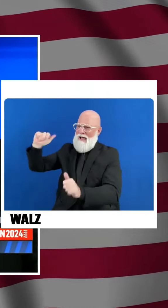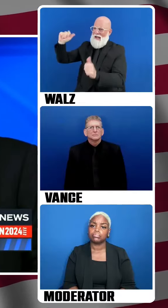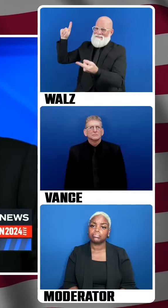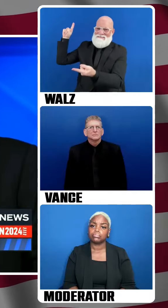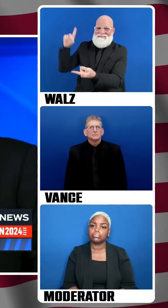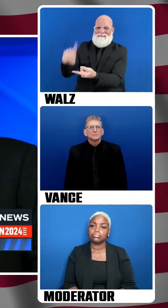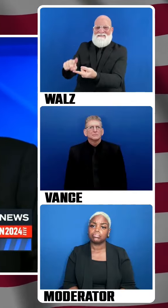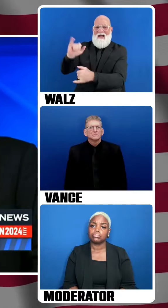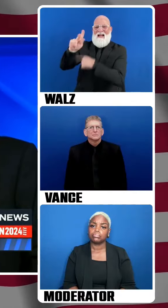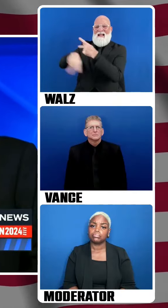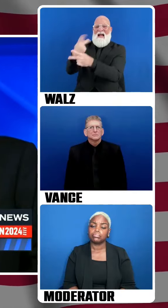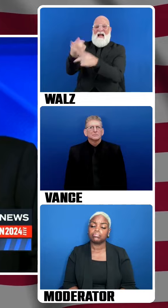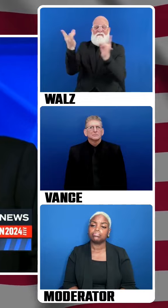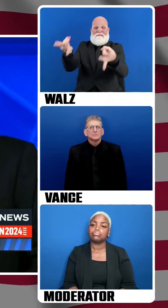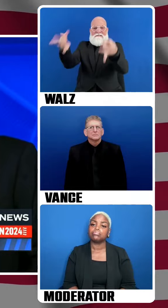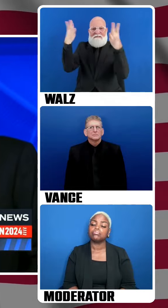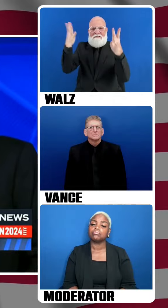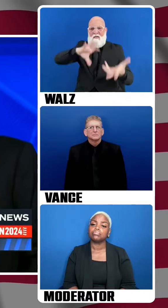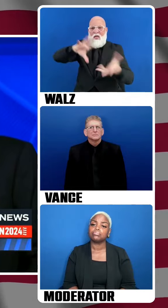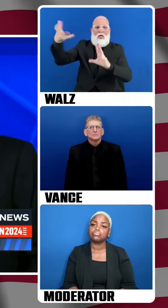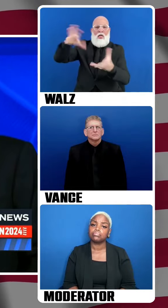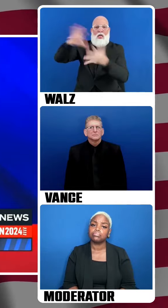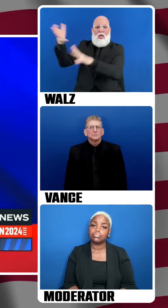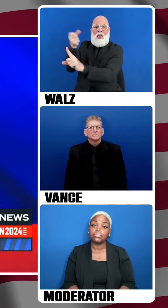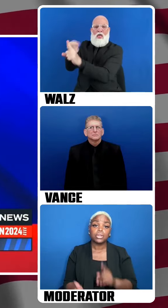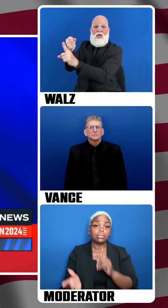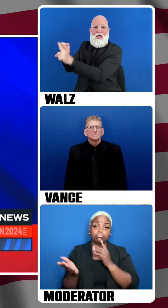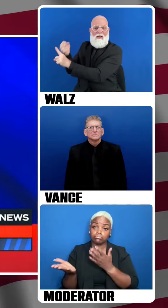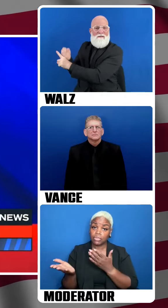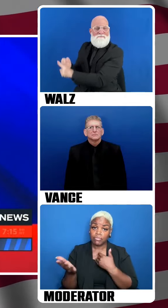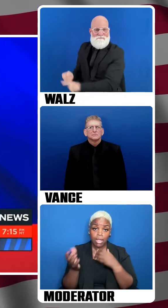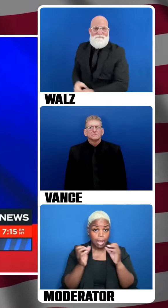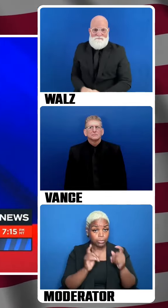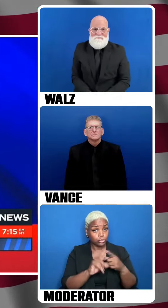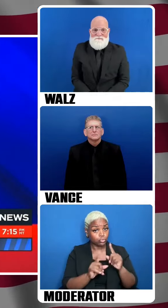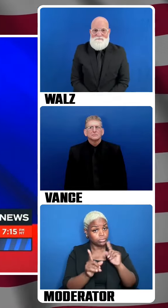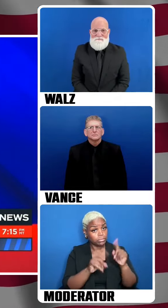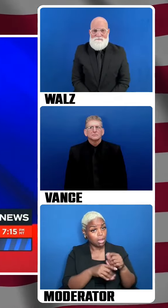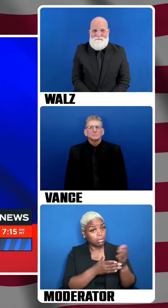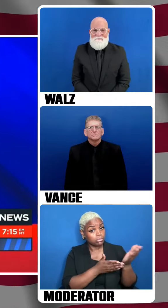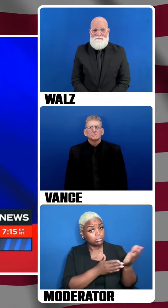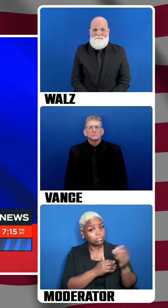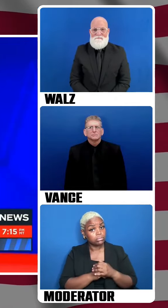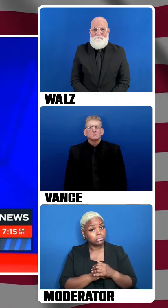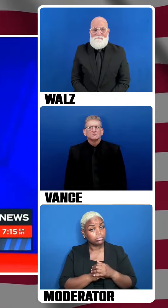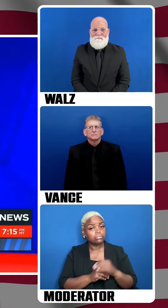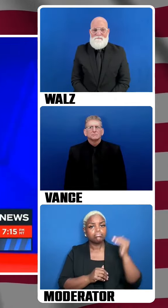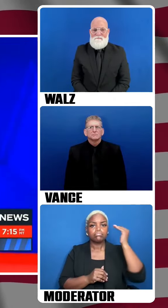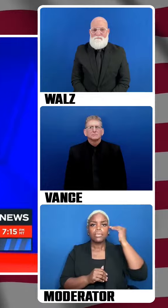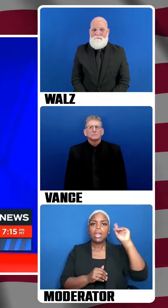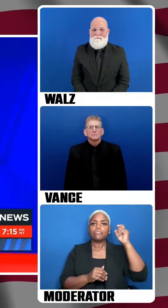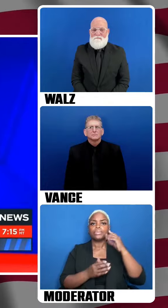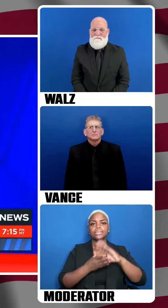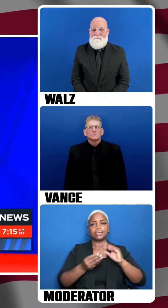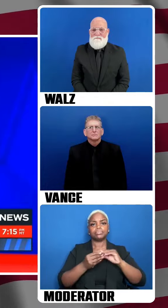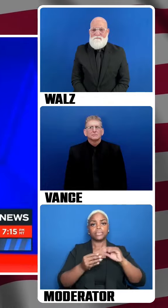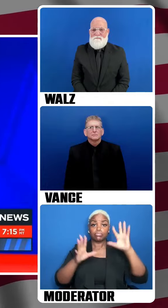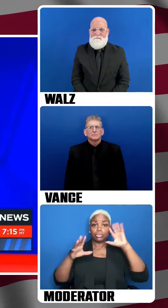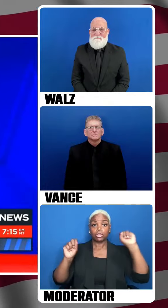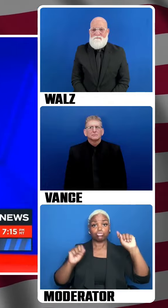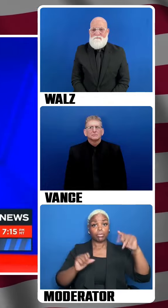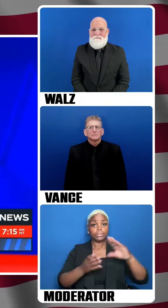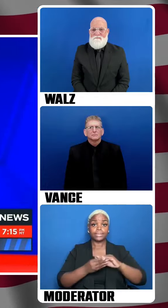give you an opportunity to respond there. The governor mentioned that President Trump has called climate change a hoax. Do you agree? Well, look, what the president has